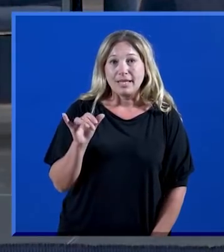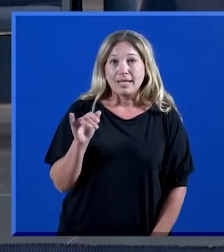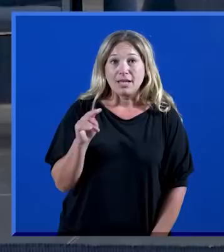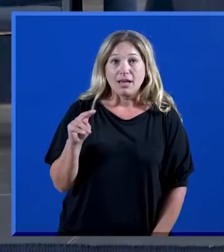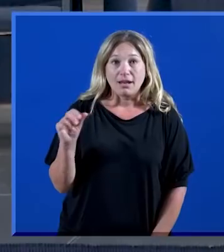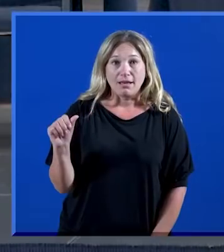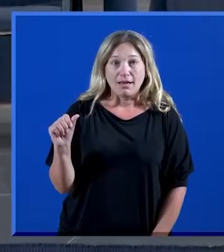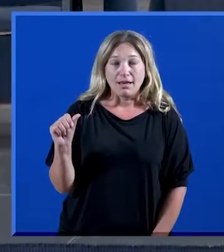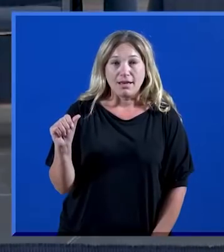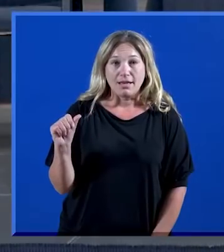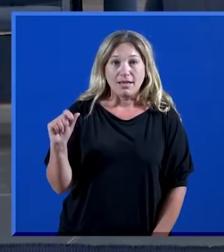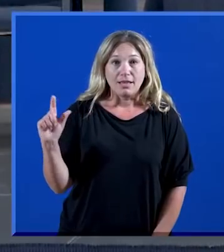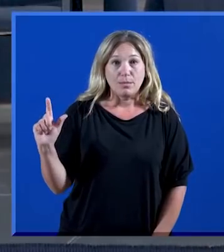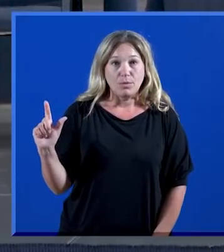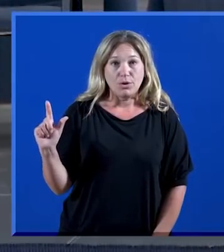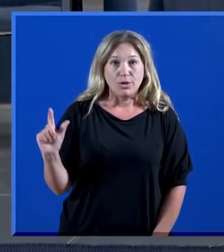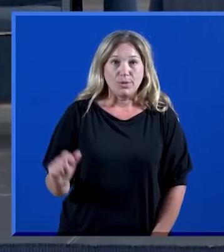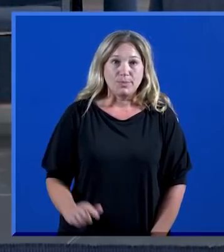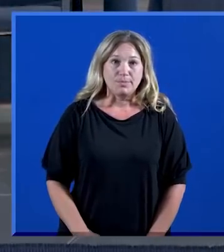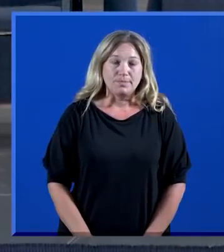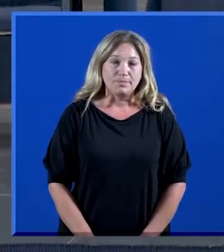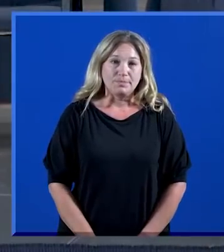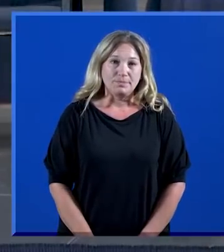Yana Labordo.